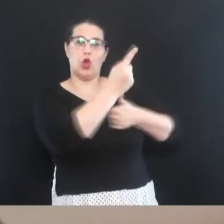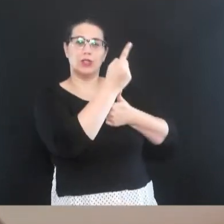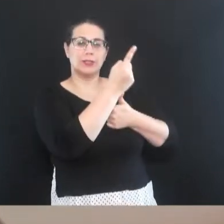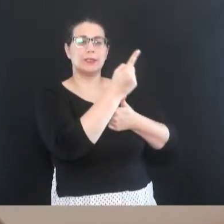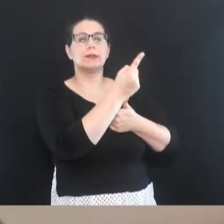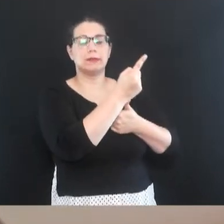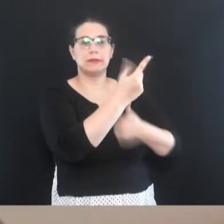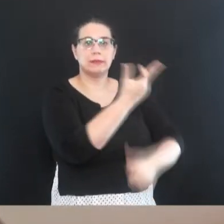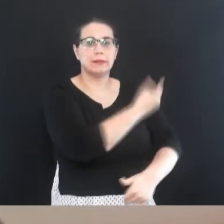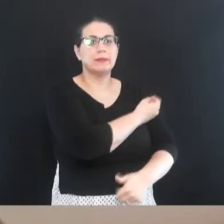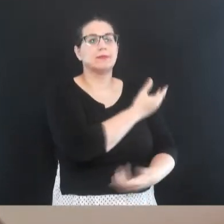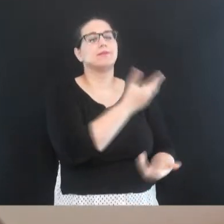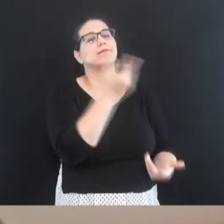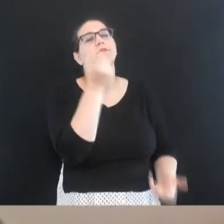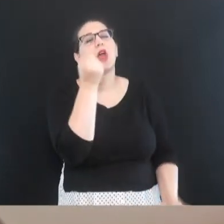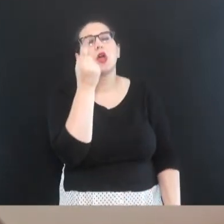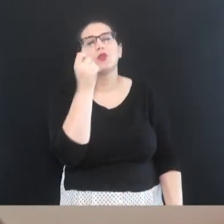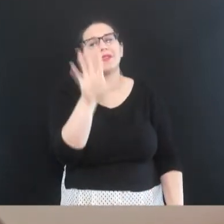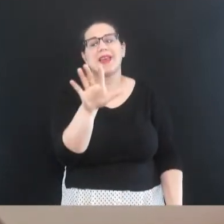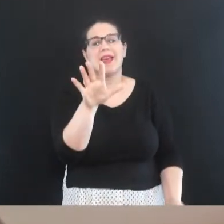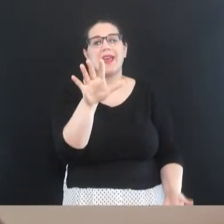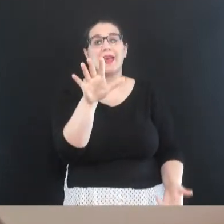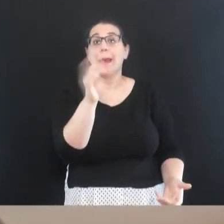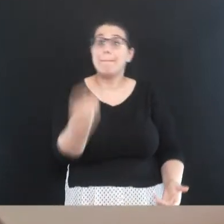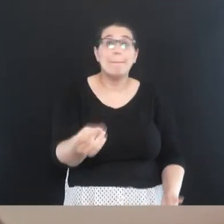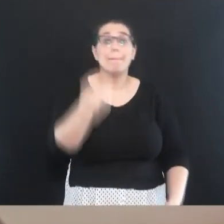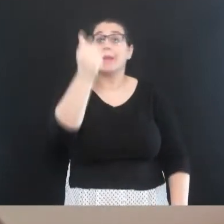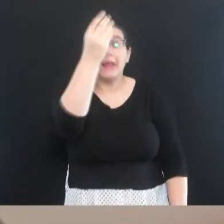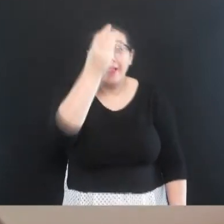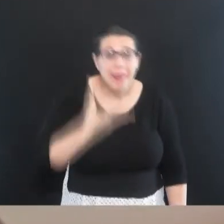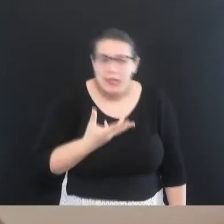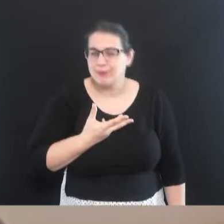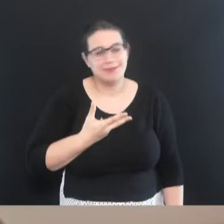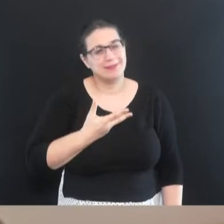in reporting that comes up, so you look on the